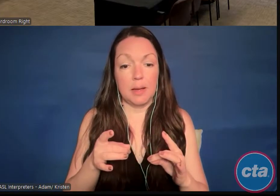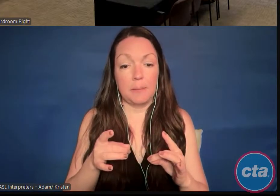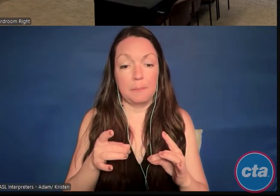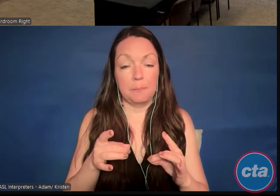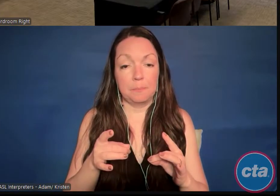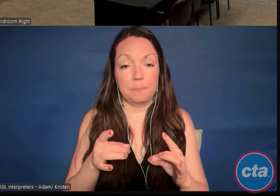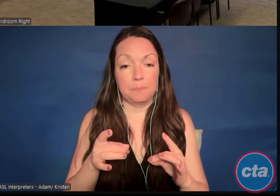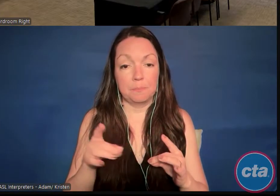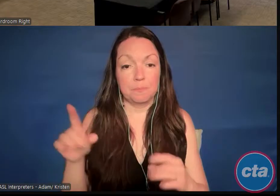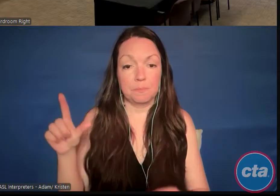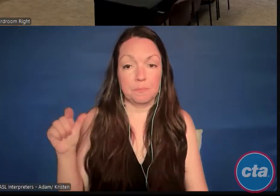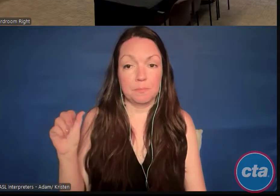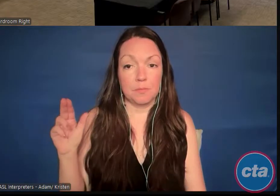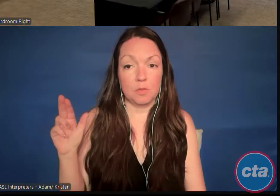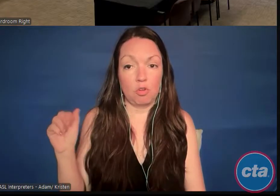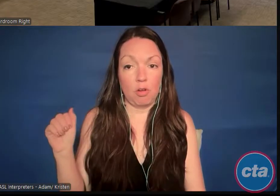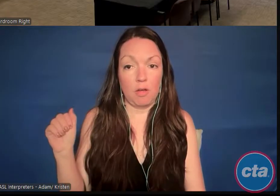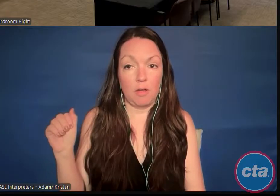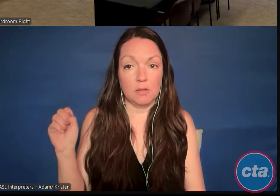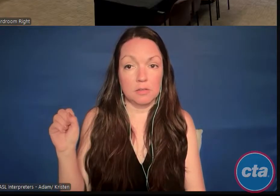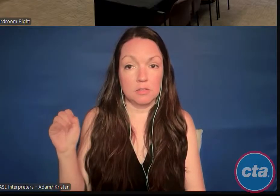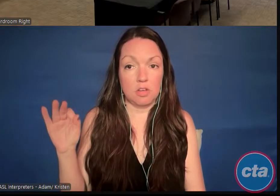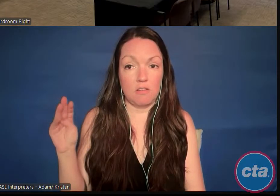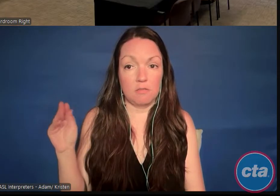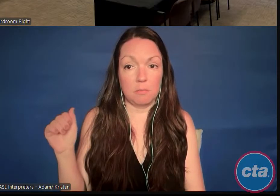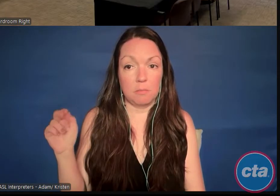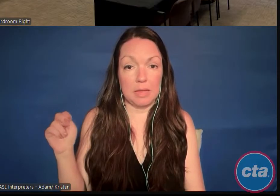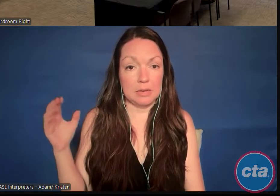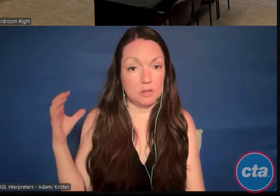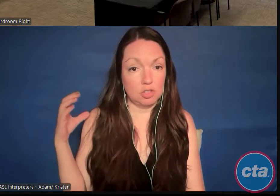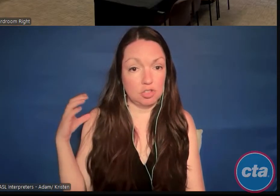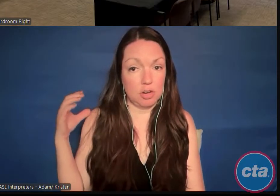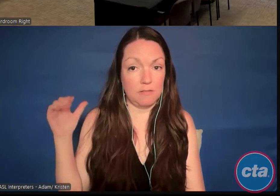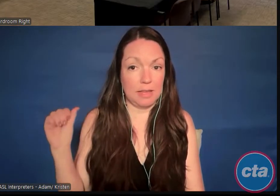by Laura Softman, who is the chair of the ADA